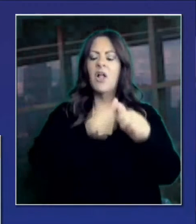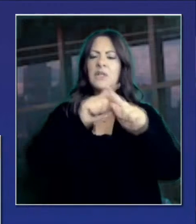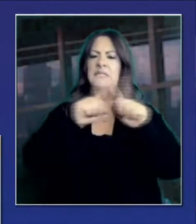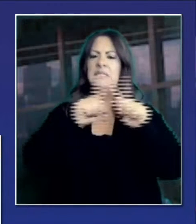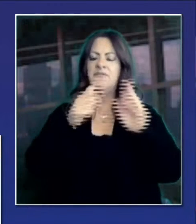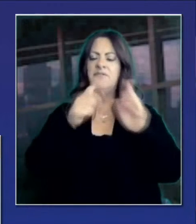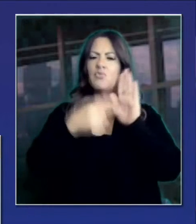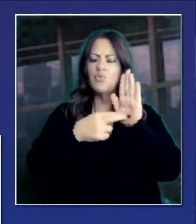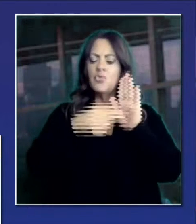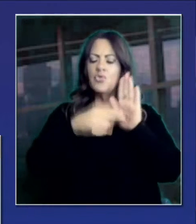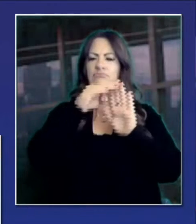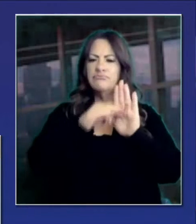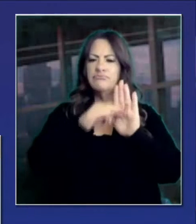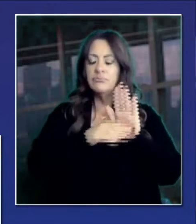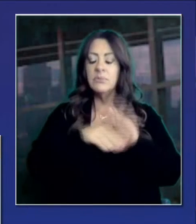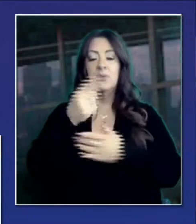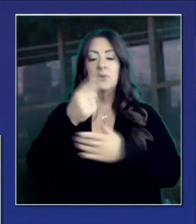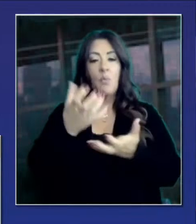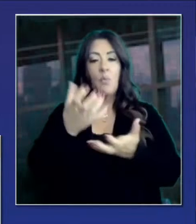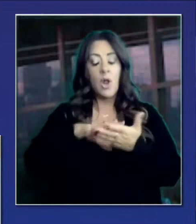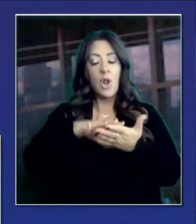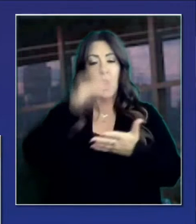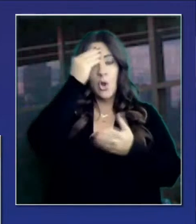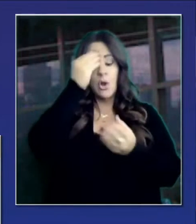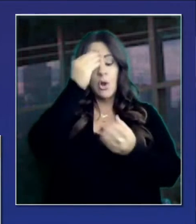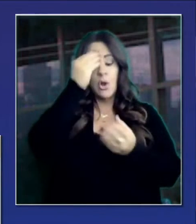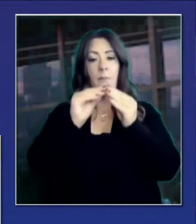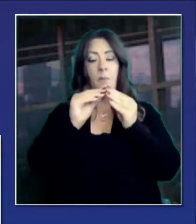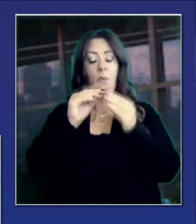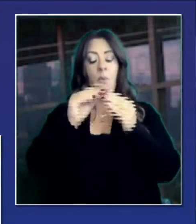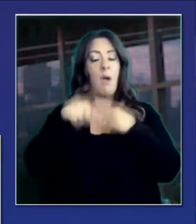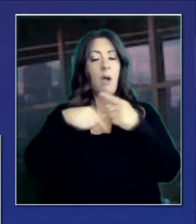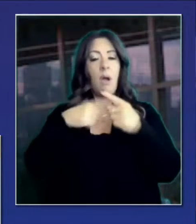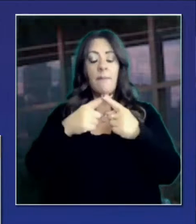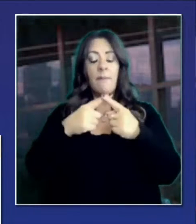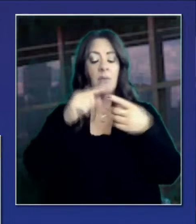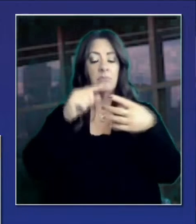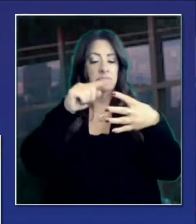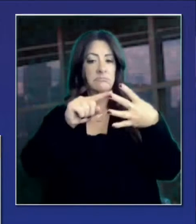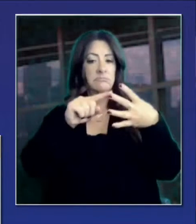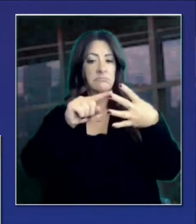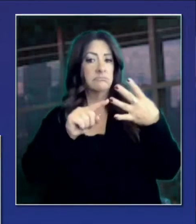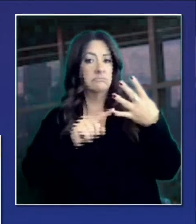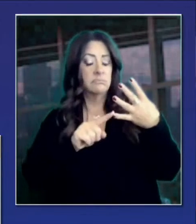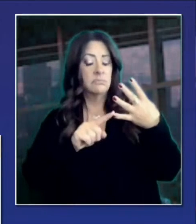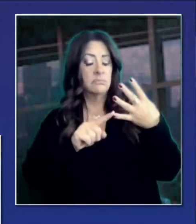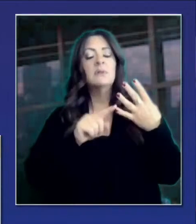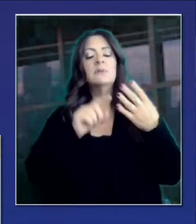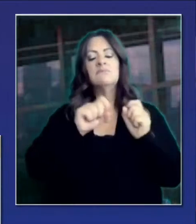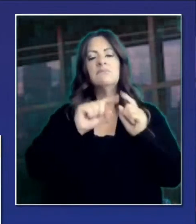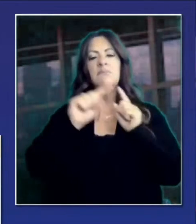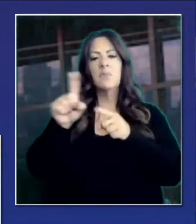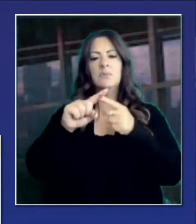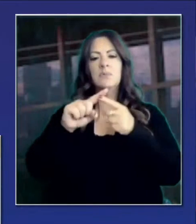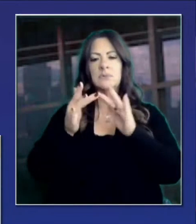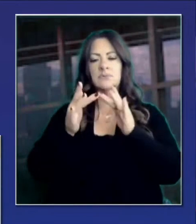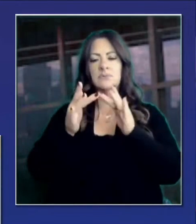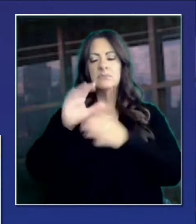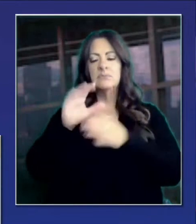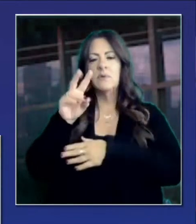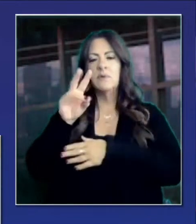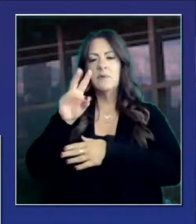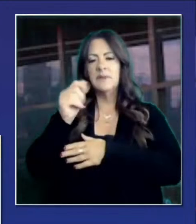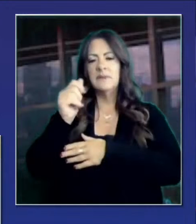want to learn more about the tiering and remind themselves or just dust off a little bit of understanding of what red means